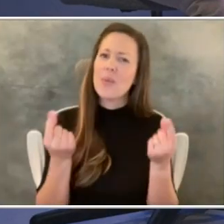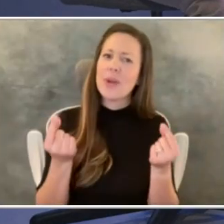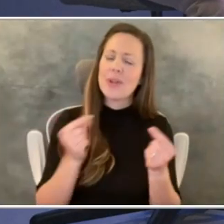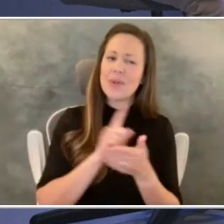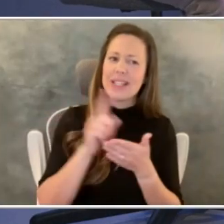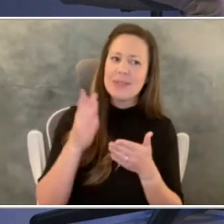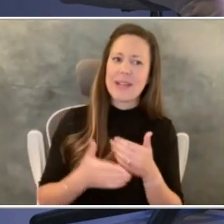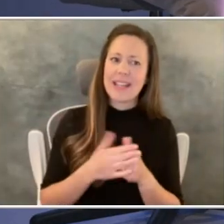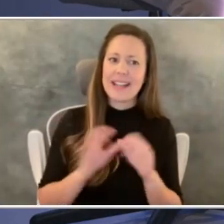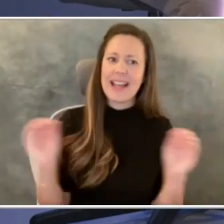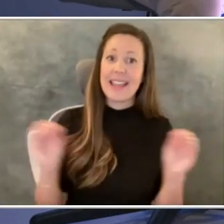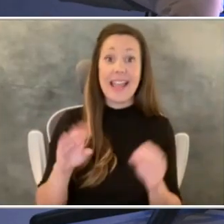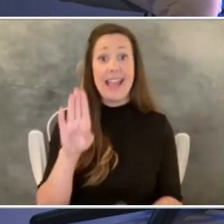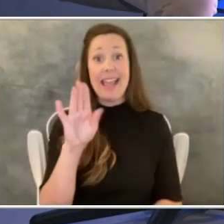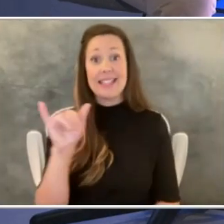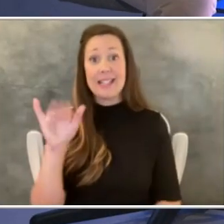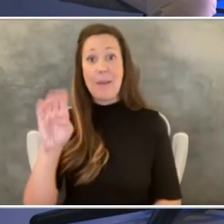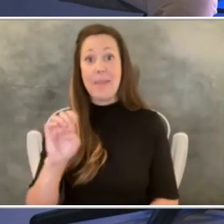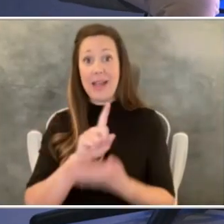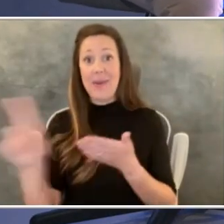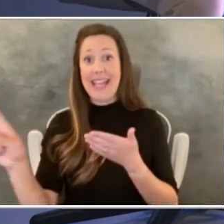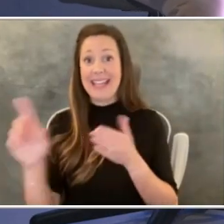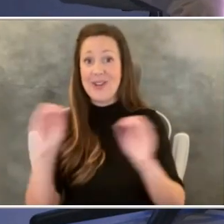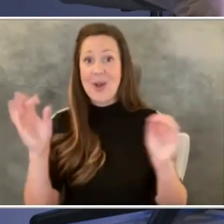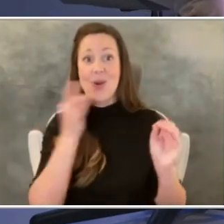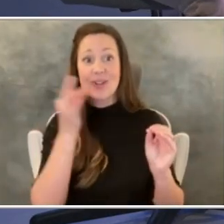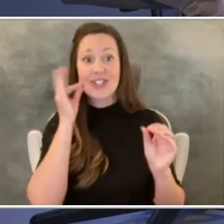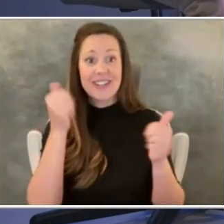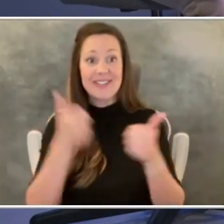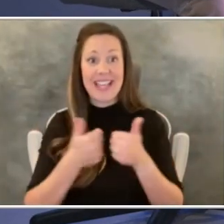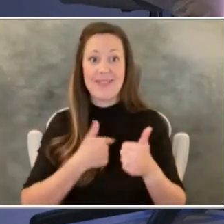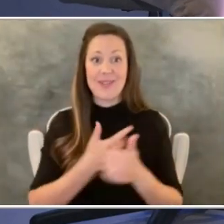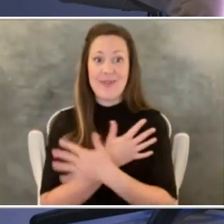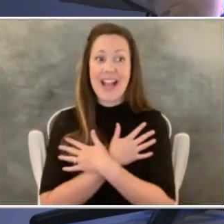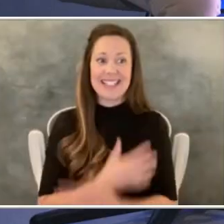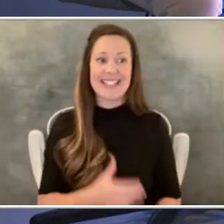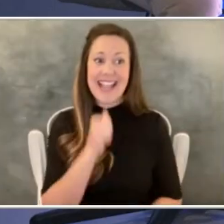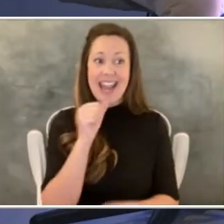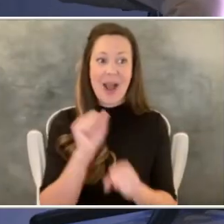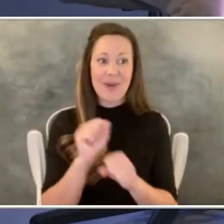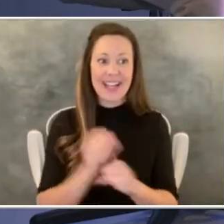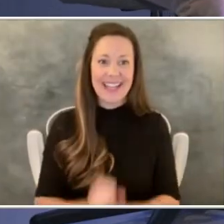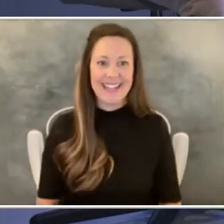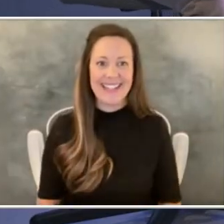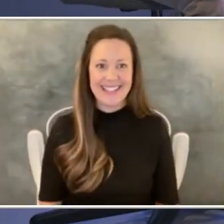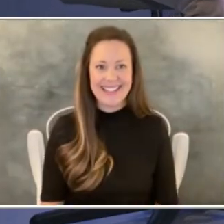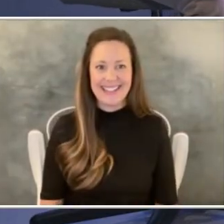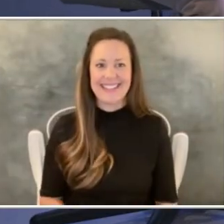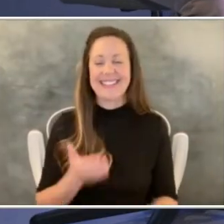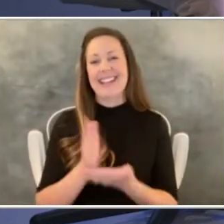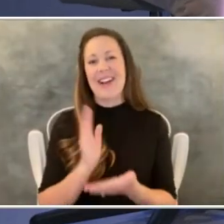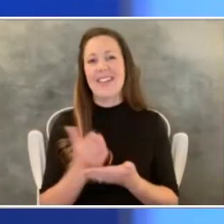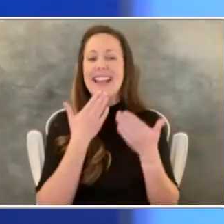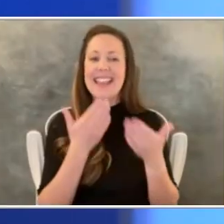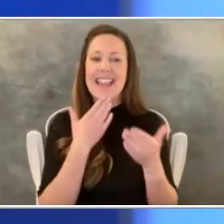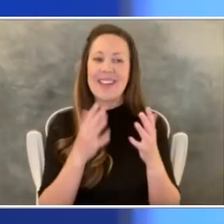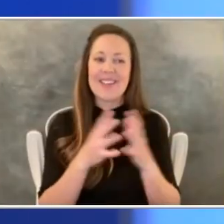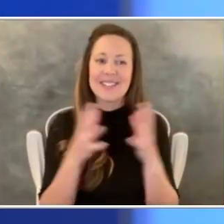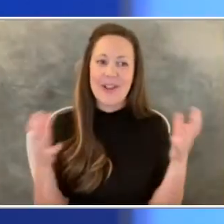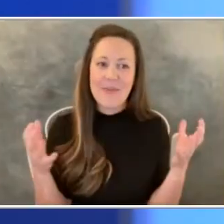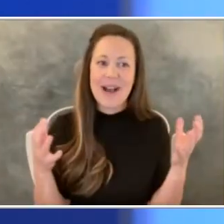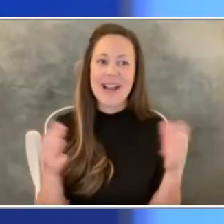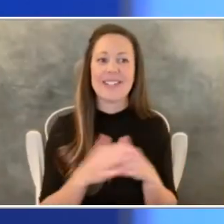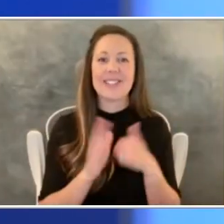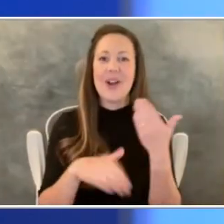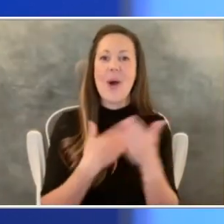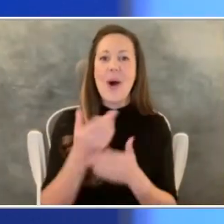week. It's bye week. Yeah. All right. So you rest up, okay? That's right. Okay. Thanks. Not working. Not working. I like that. All right, everyone. Thanks to our panel of guests today. Thanks to our